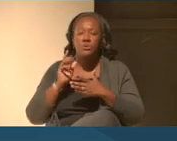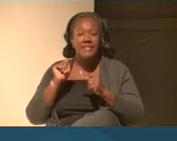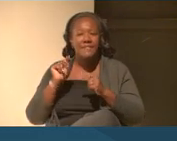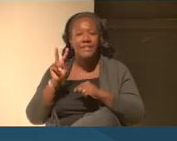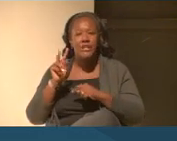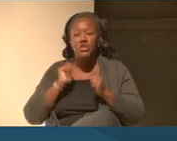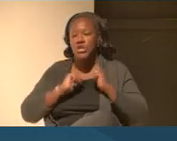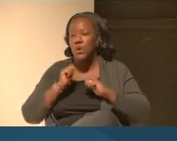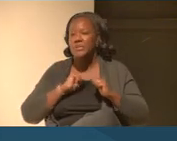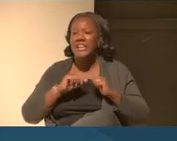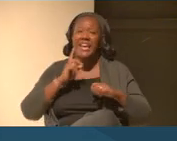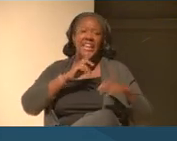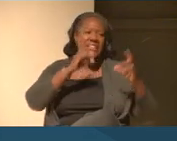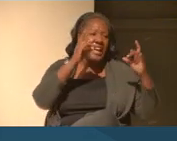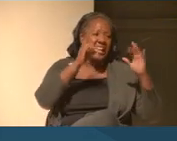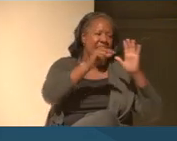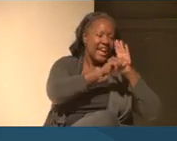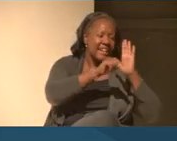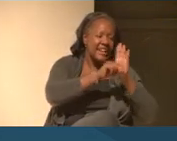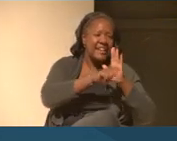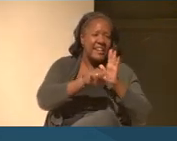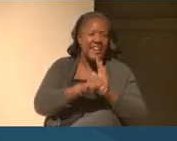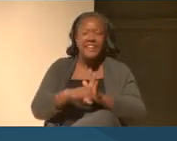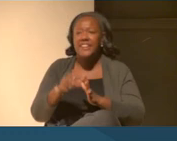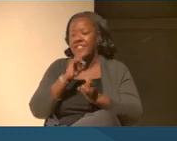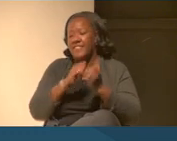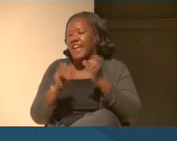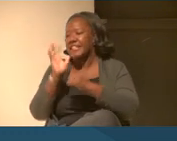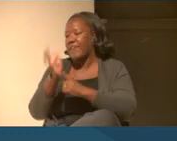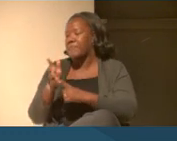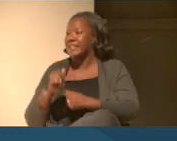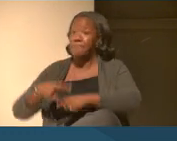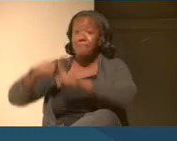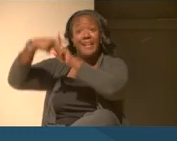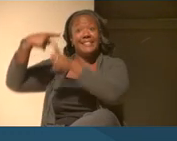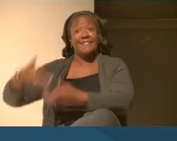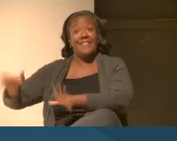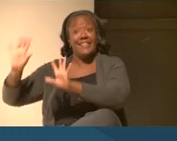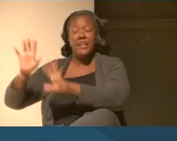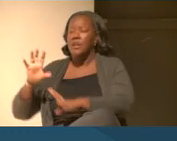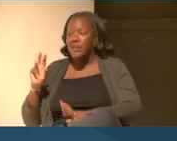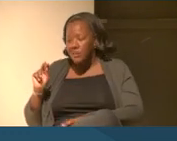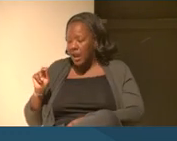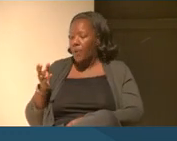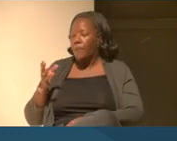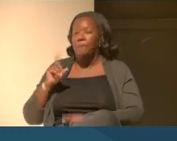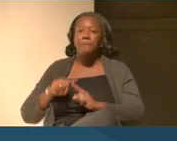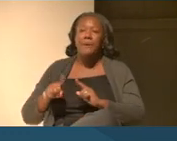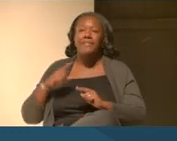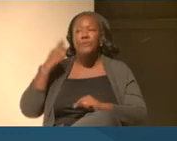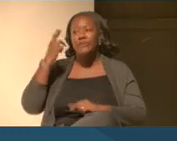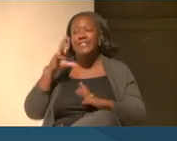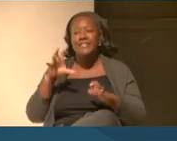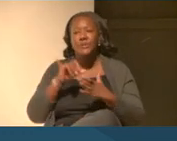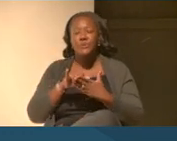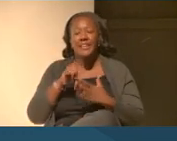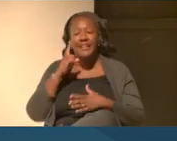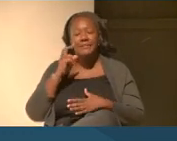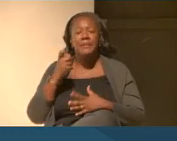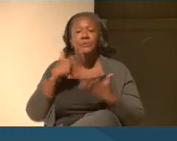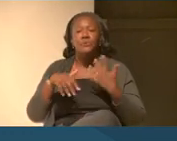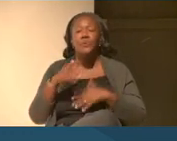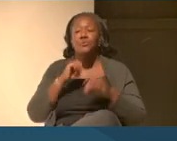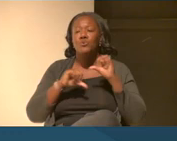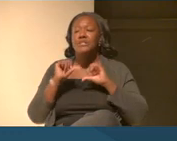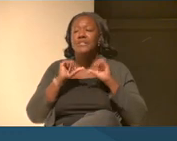and then like 5 minutes later, oh, this little thing. But and the reason I do that is because social scientists have discovered